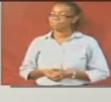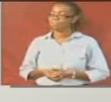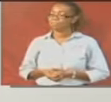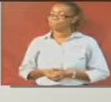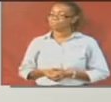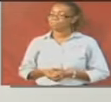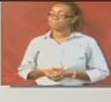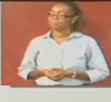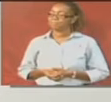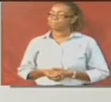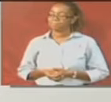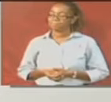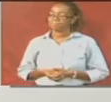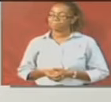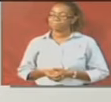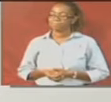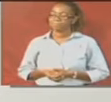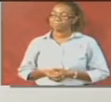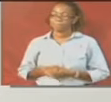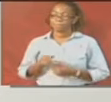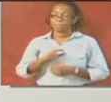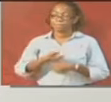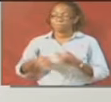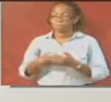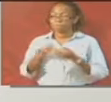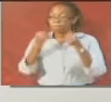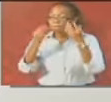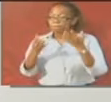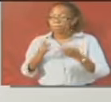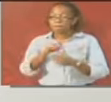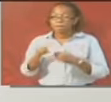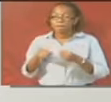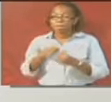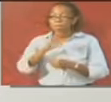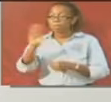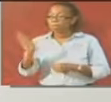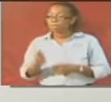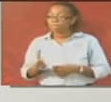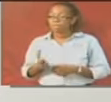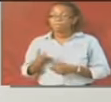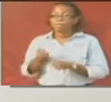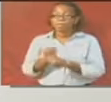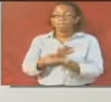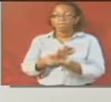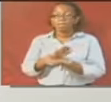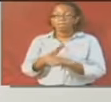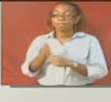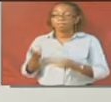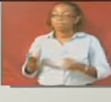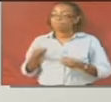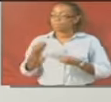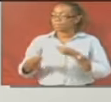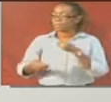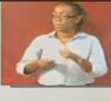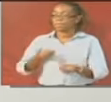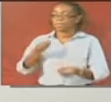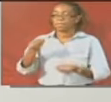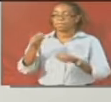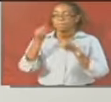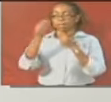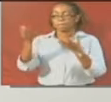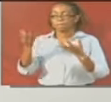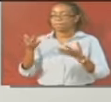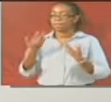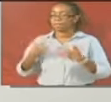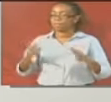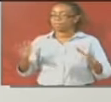We have given the information on the P1 variant with respect to the 4 cases that we have so far